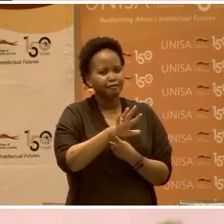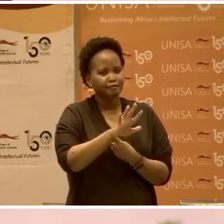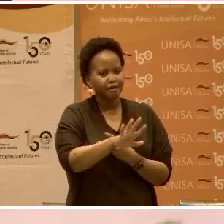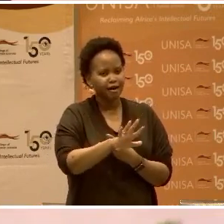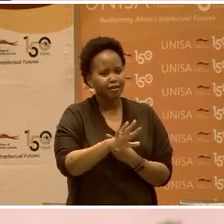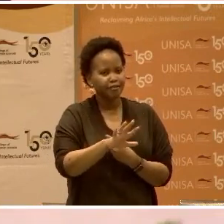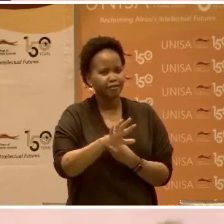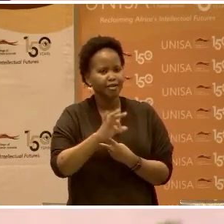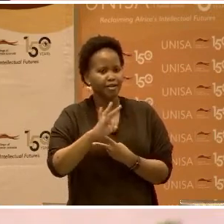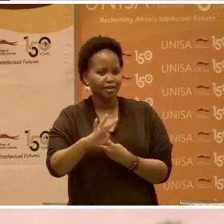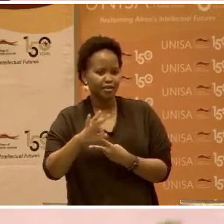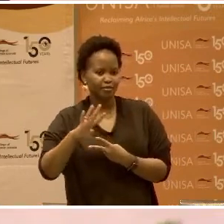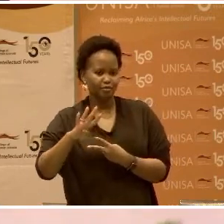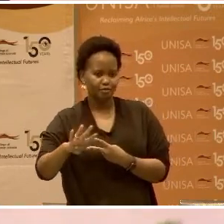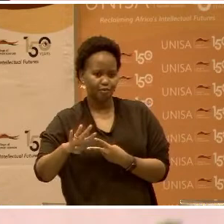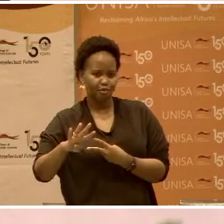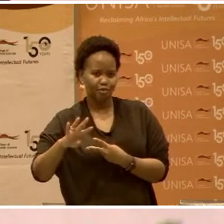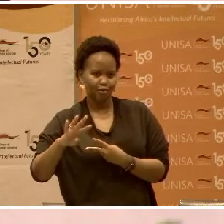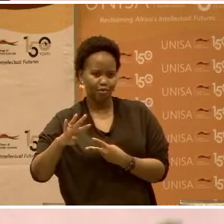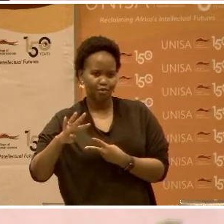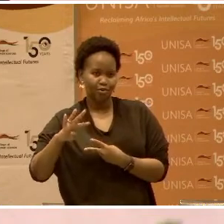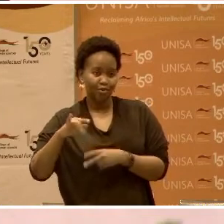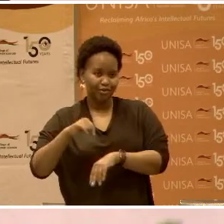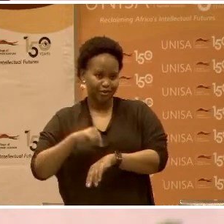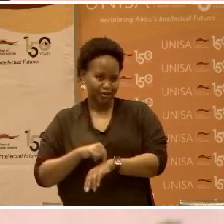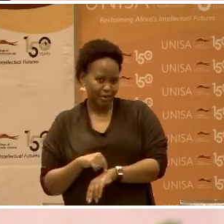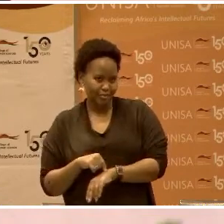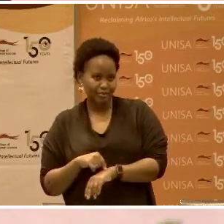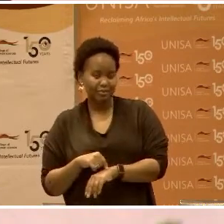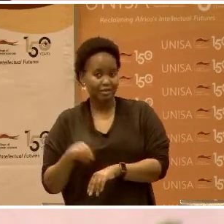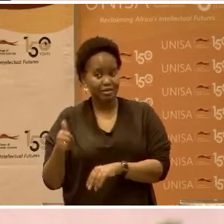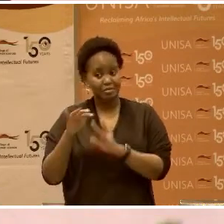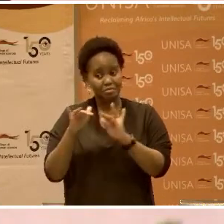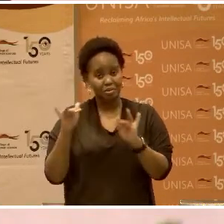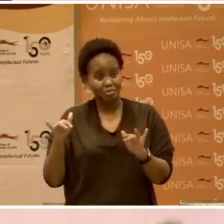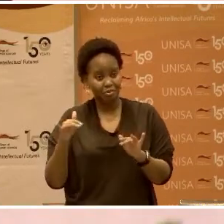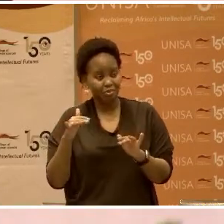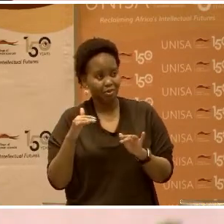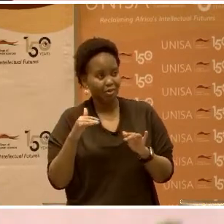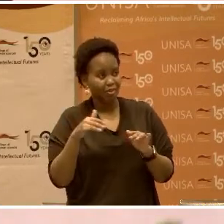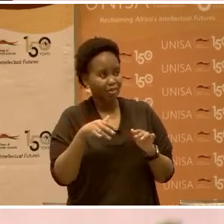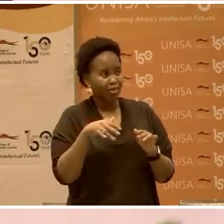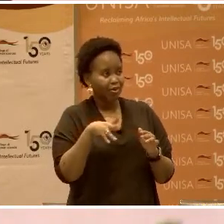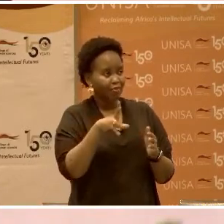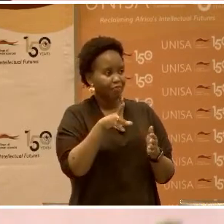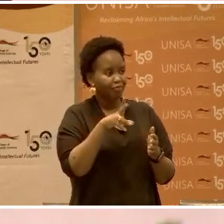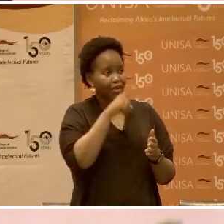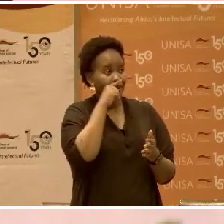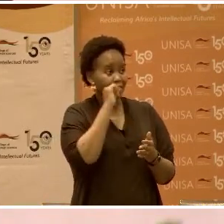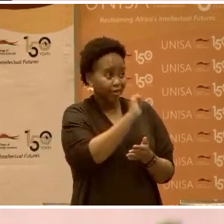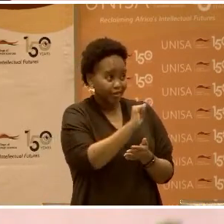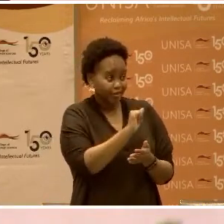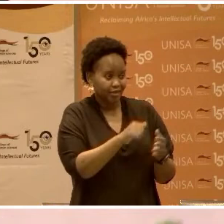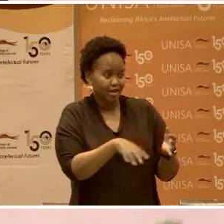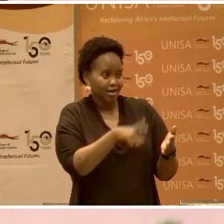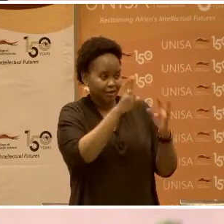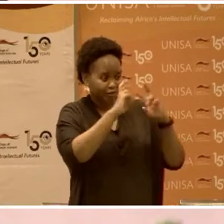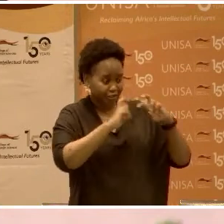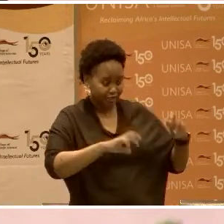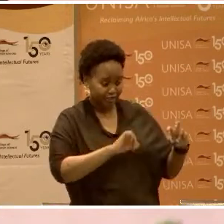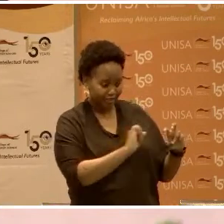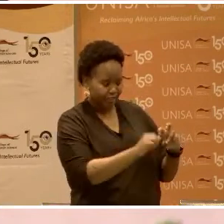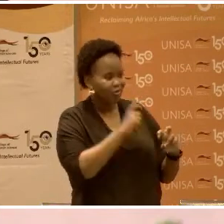5,343 times. Prof. Teller was rated C2 researcher by the South African